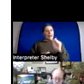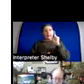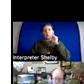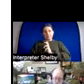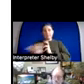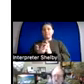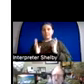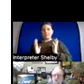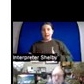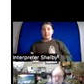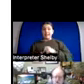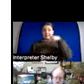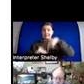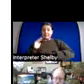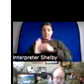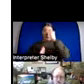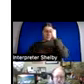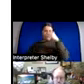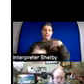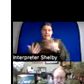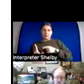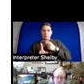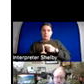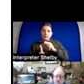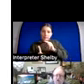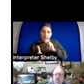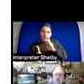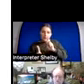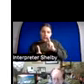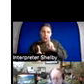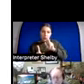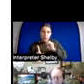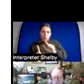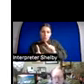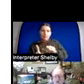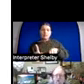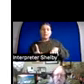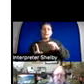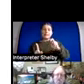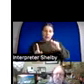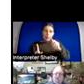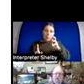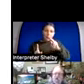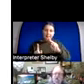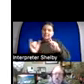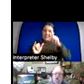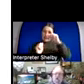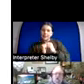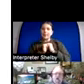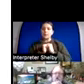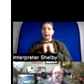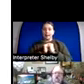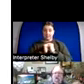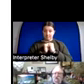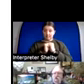is that's what neural networks are think of it as like a brain a human brain where you have individual neurons